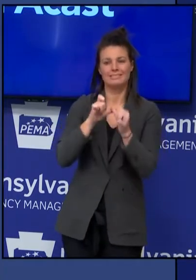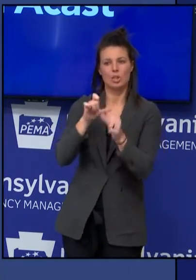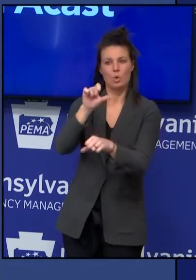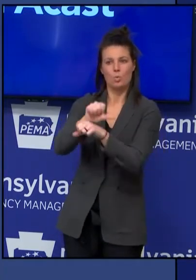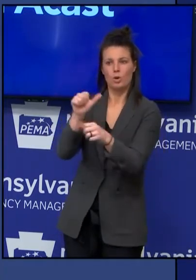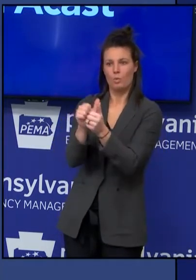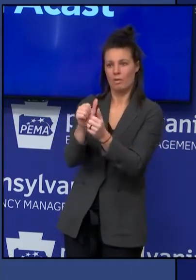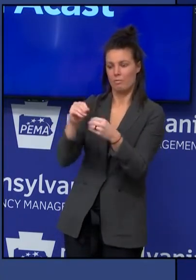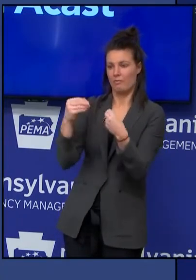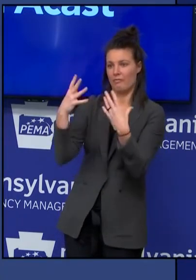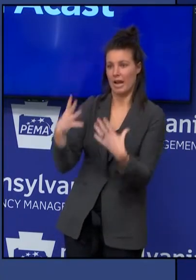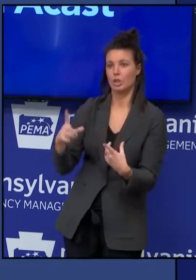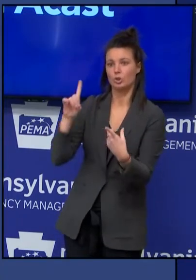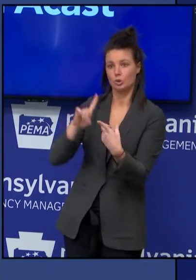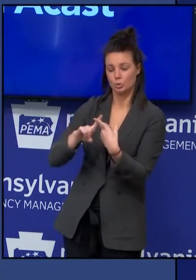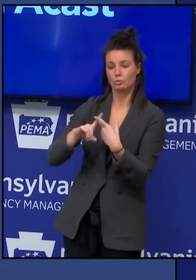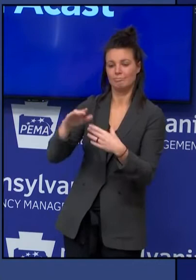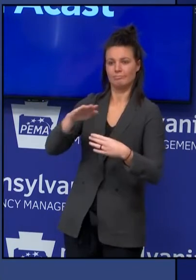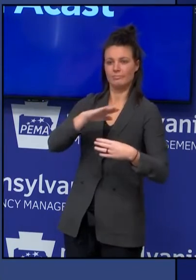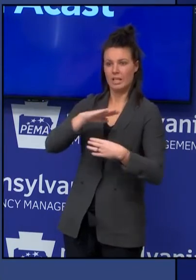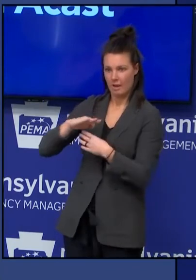to make sure reporting is kept up to date.